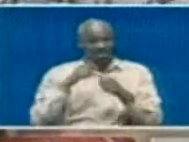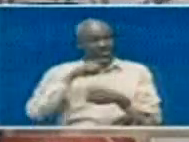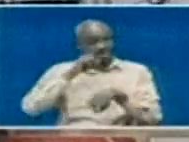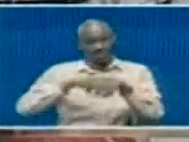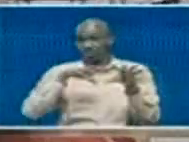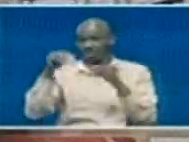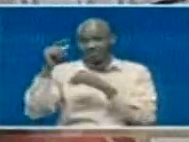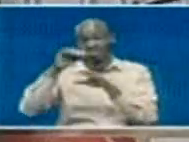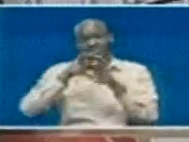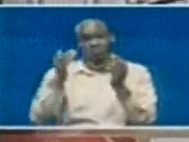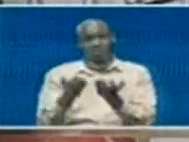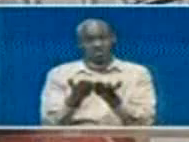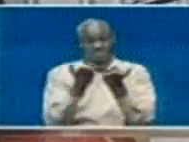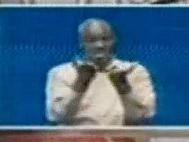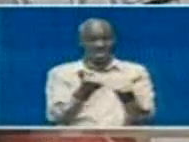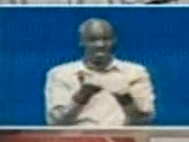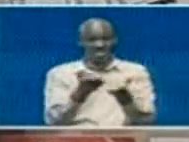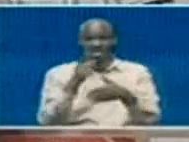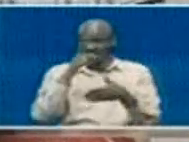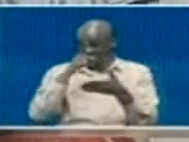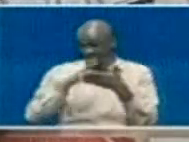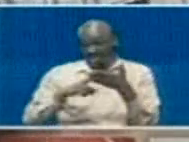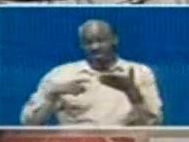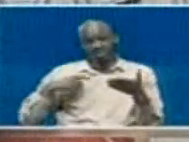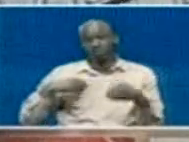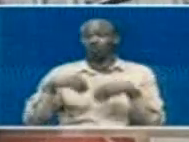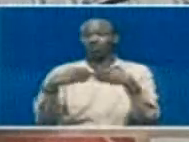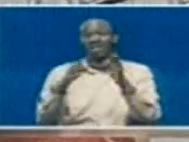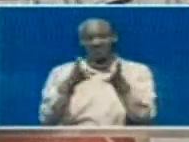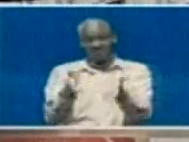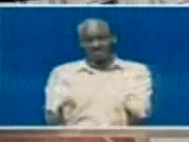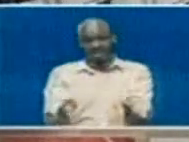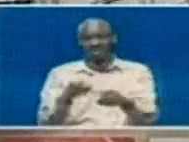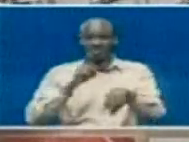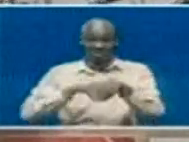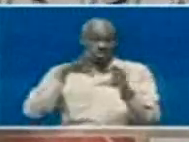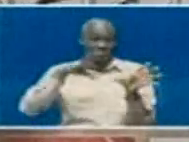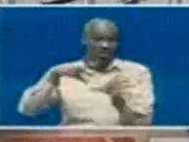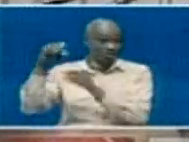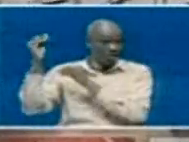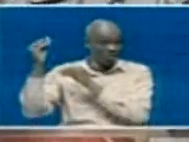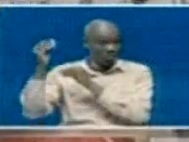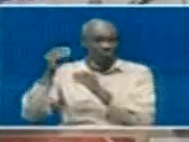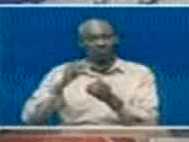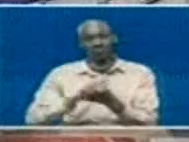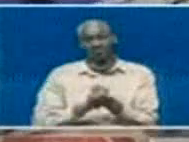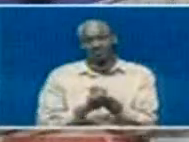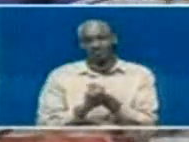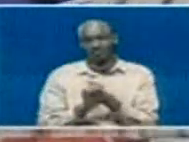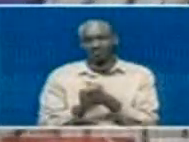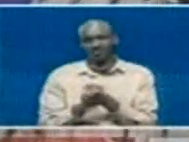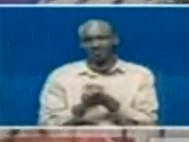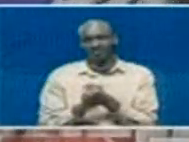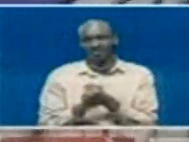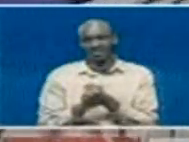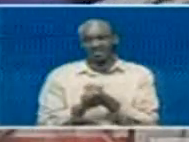take when you leave this world behind you. What you leave behind you when you go.